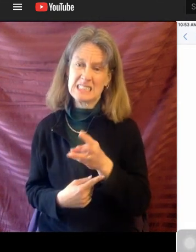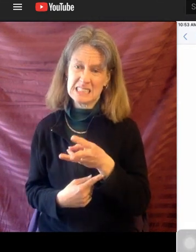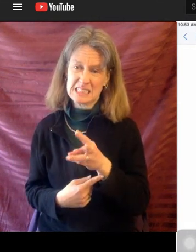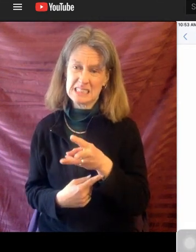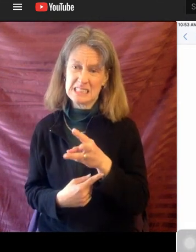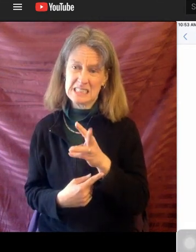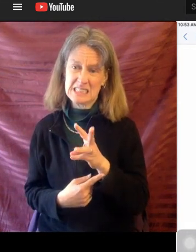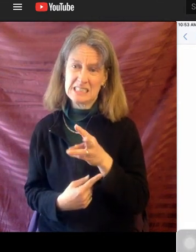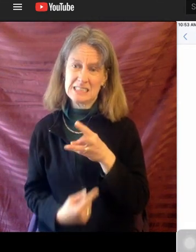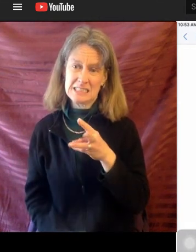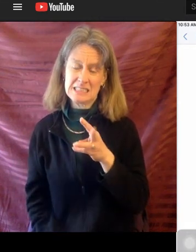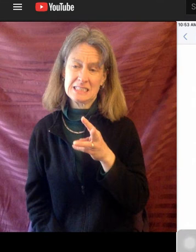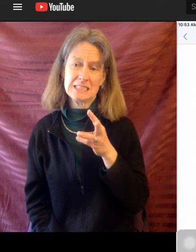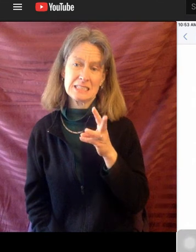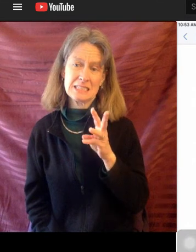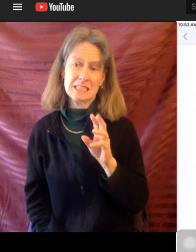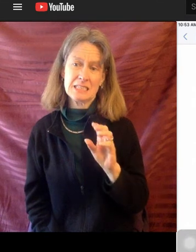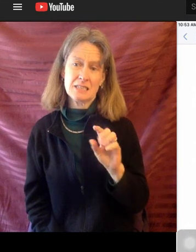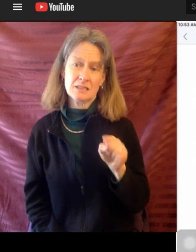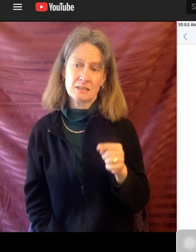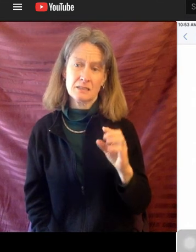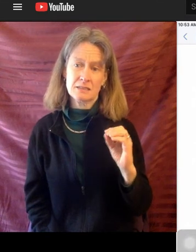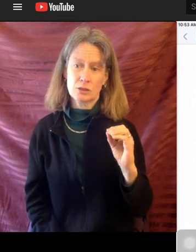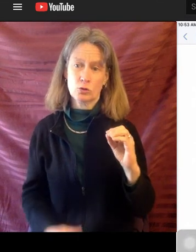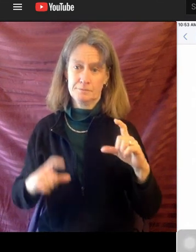16, 0.